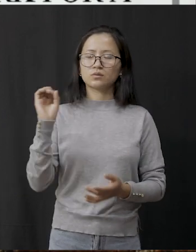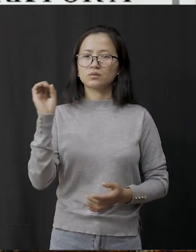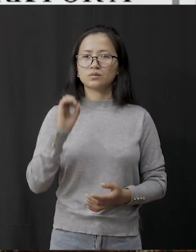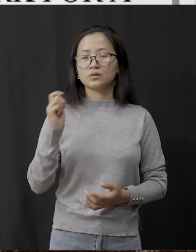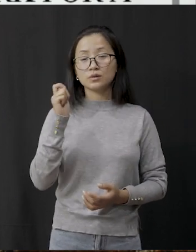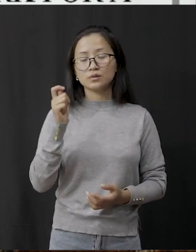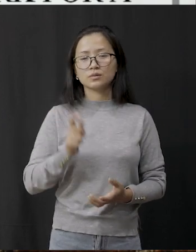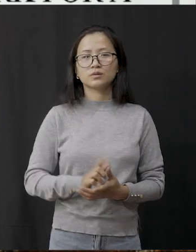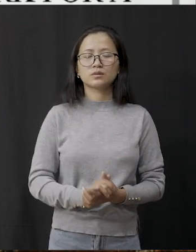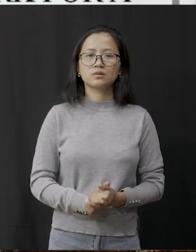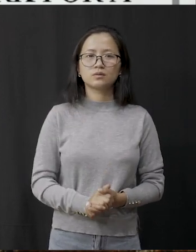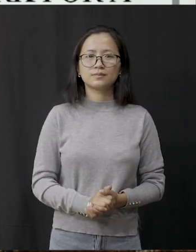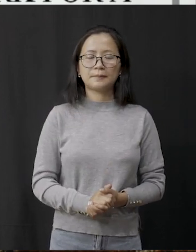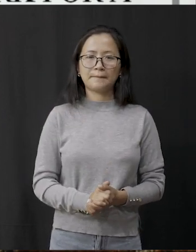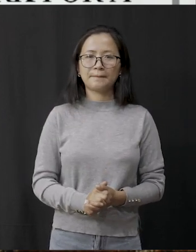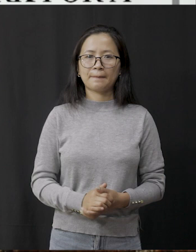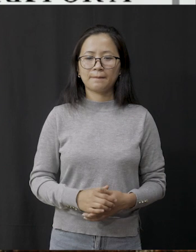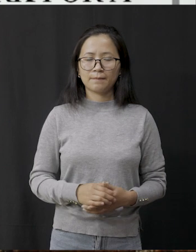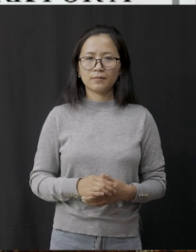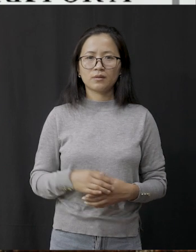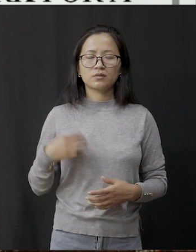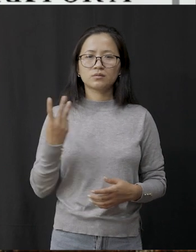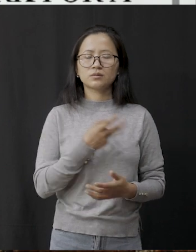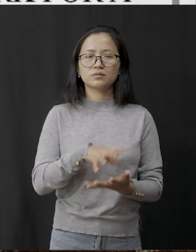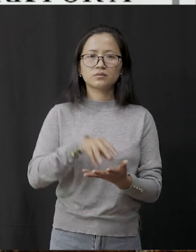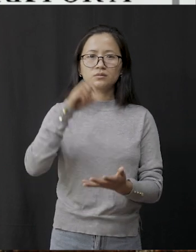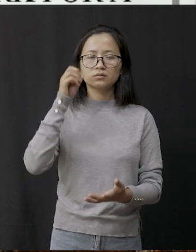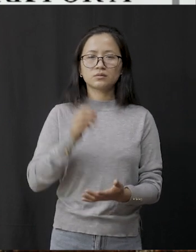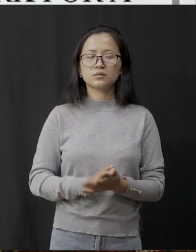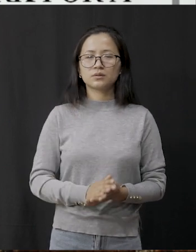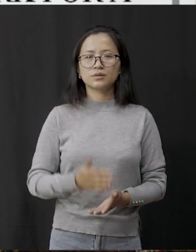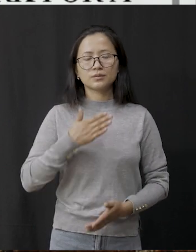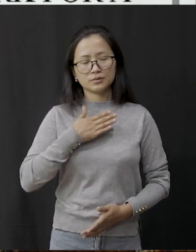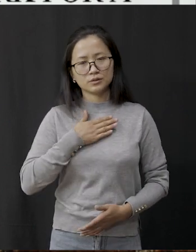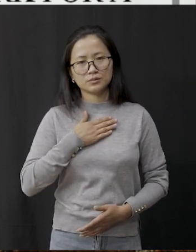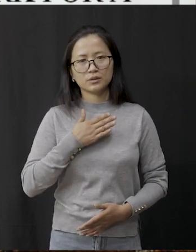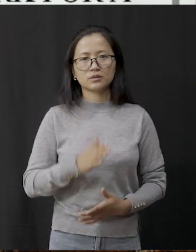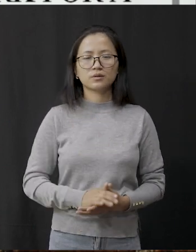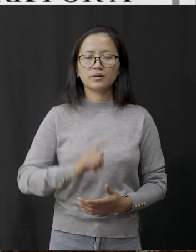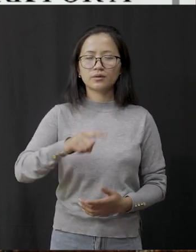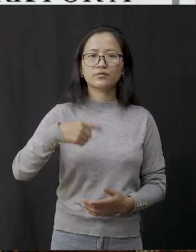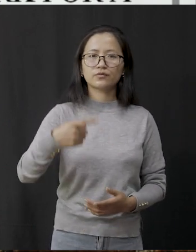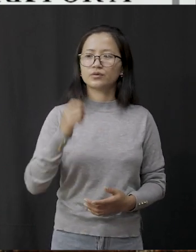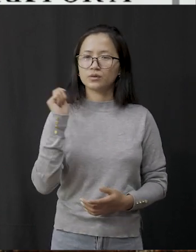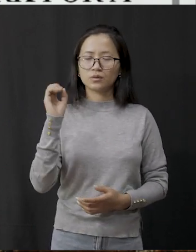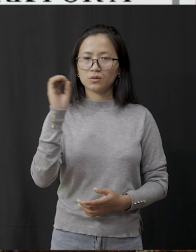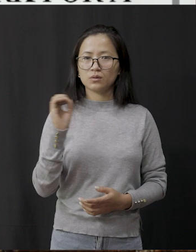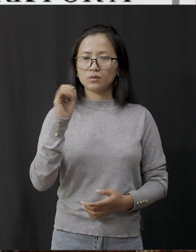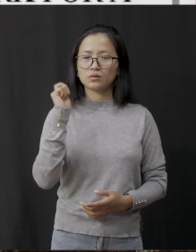occupation. And we have also learned that we must respect every occupation.